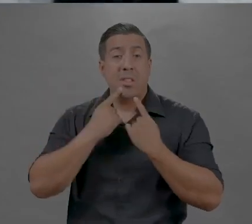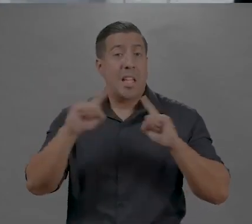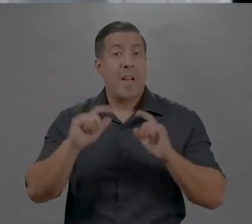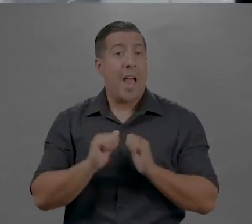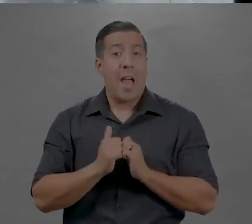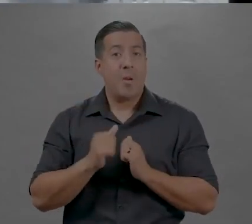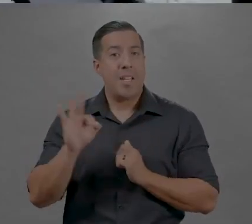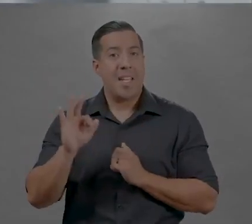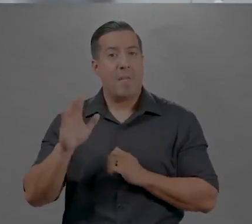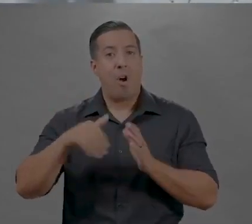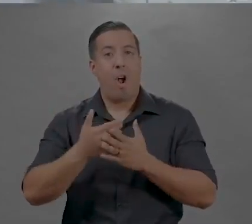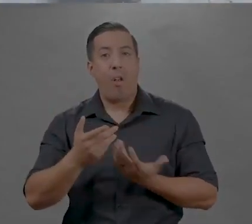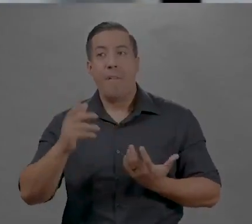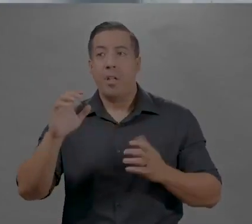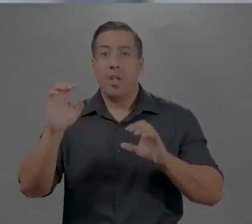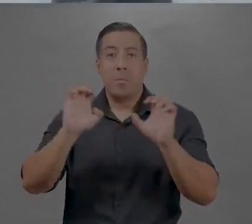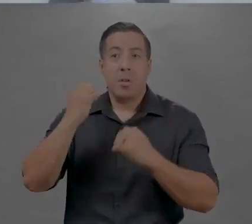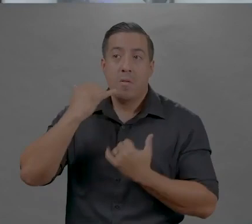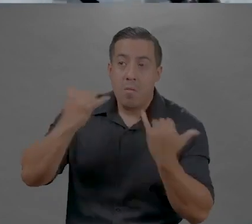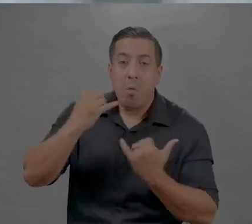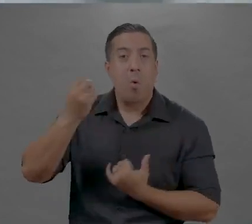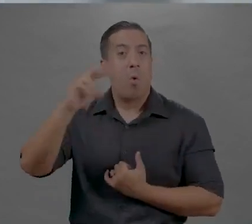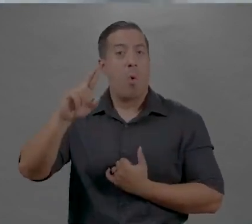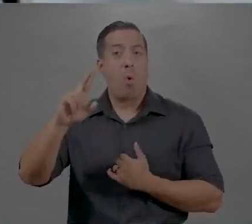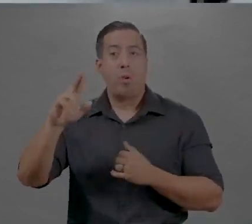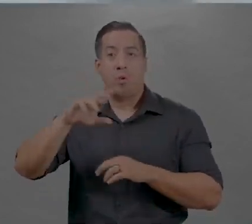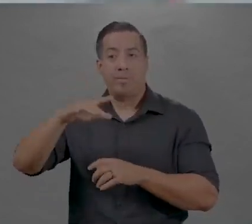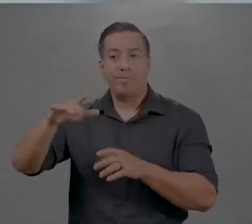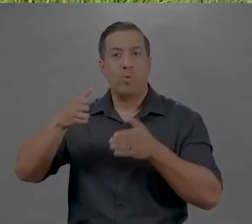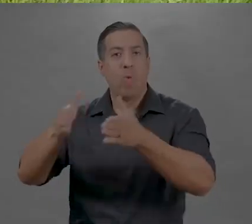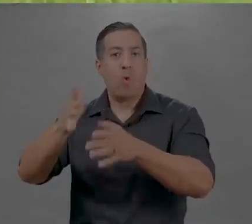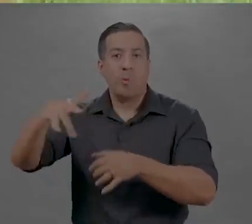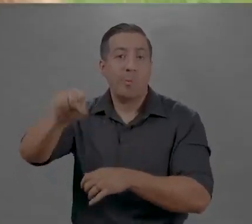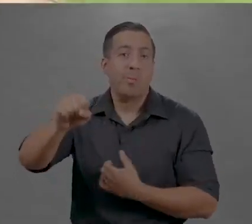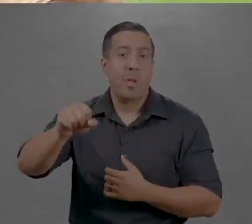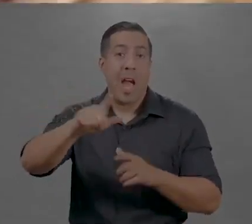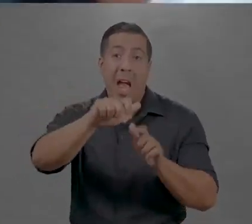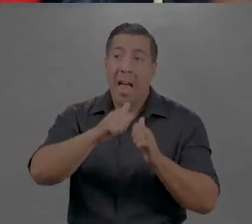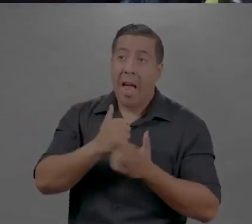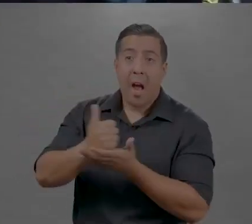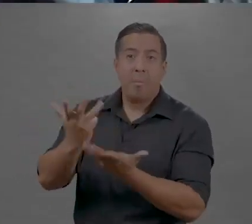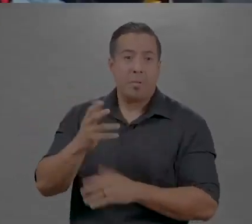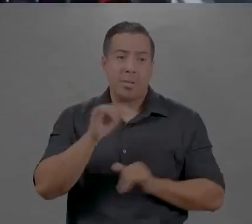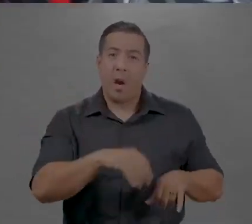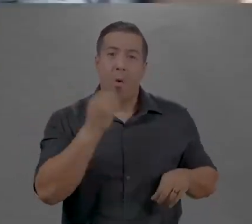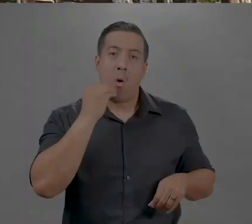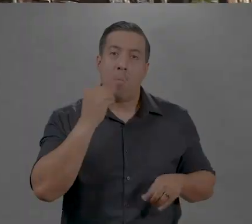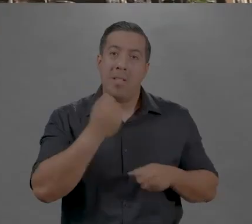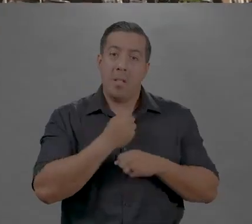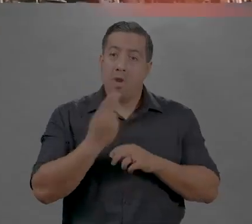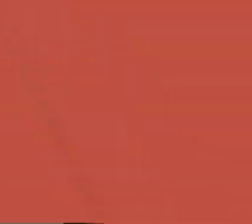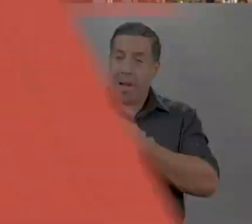very little time. They can do their jobs much more effectively if emergency channels and roadways are clear. You can help